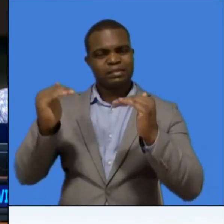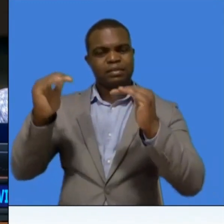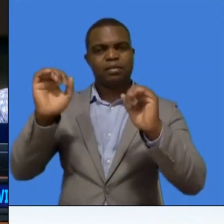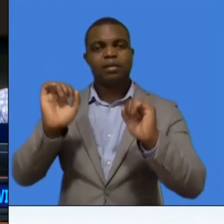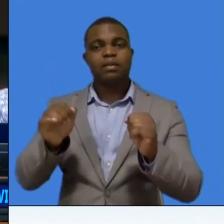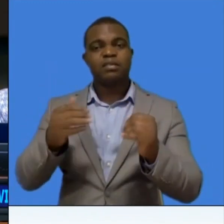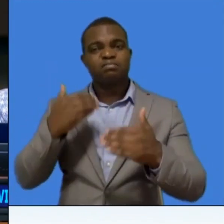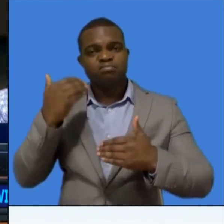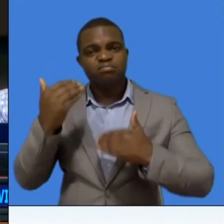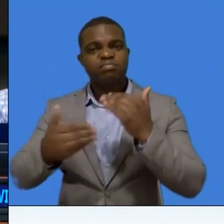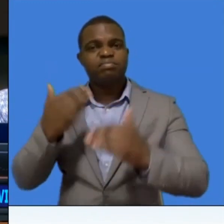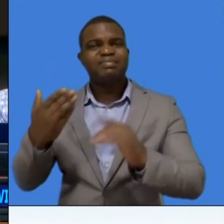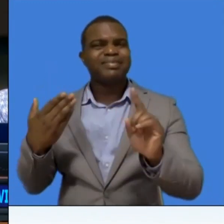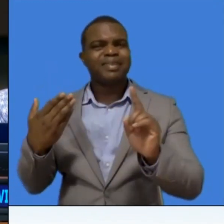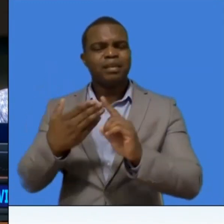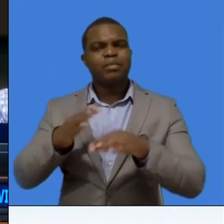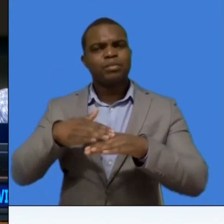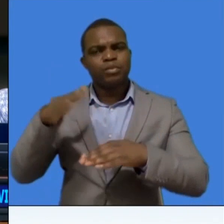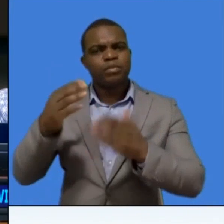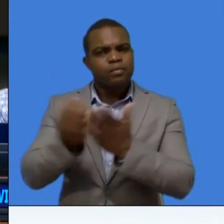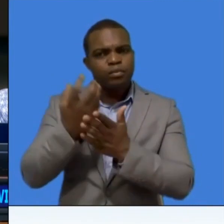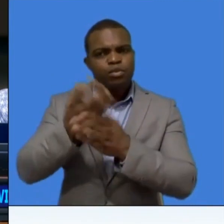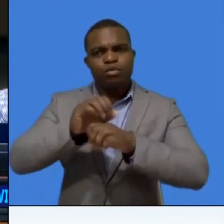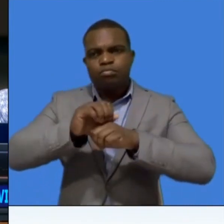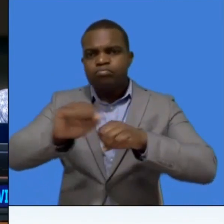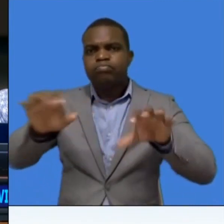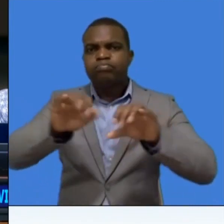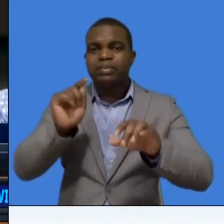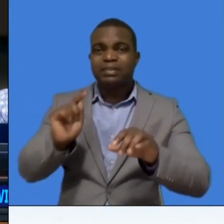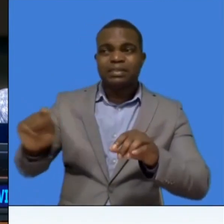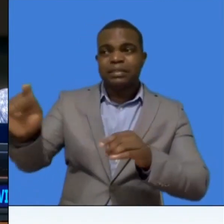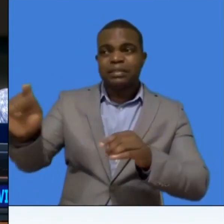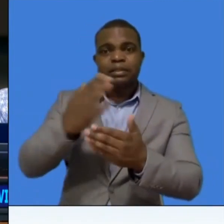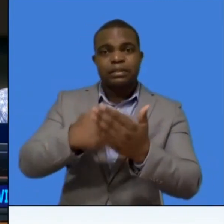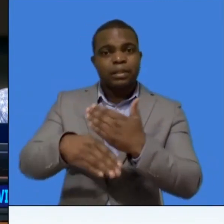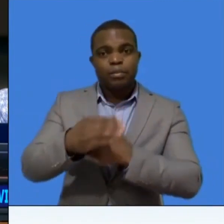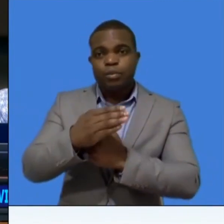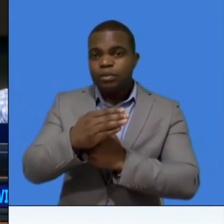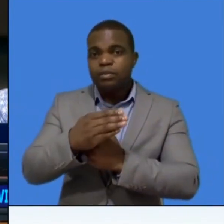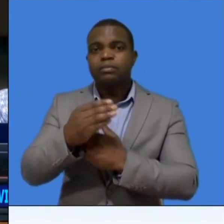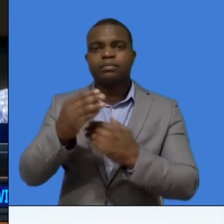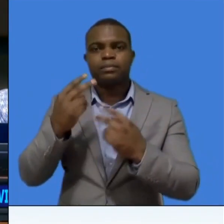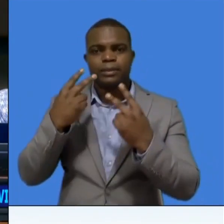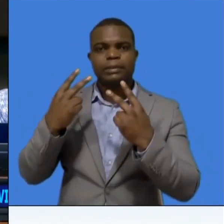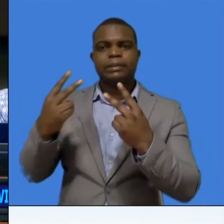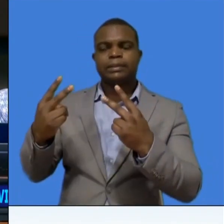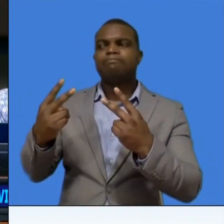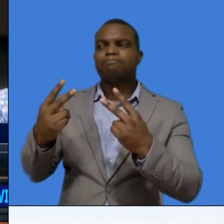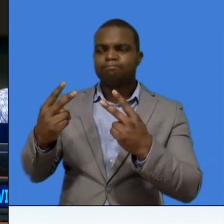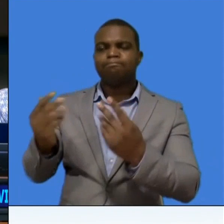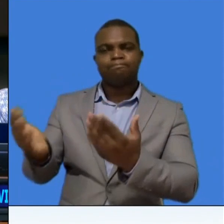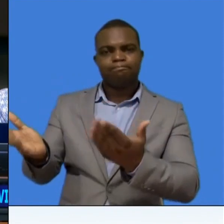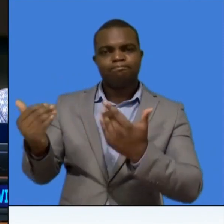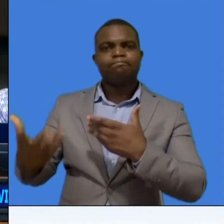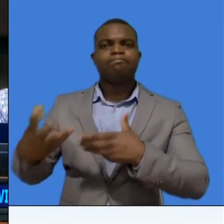in contributing to the well-being of their respective societies, and it is incumbent on all states to ensure that they are given that